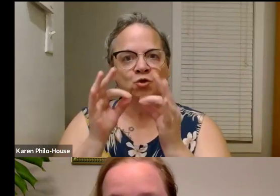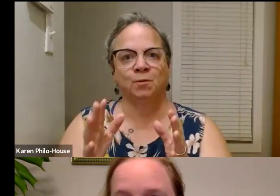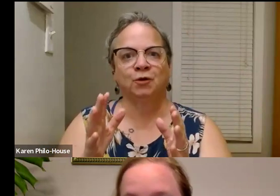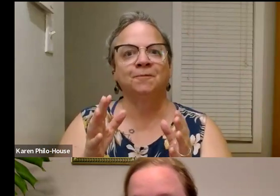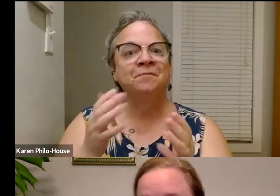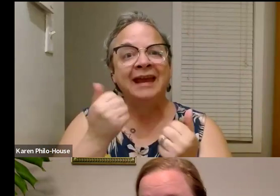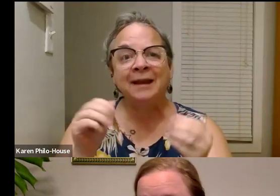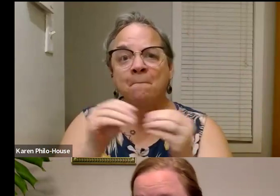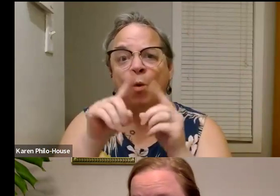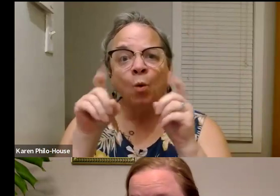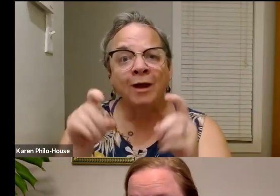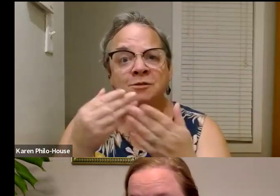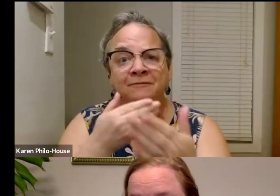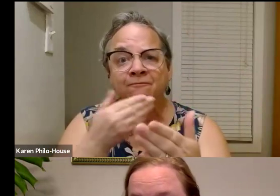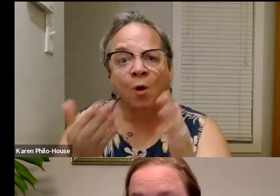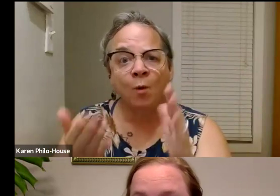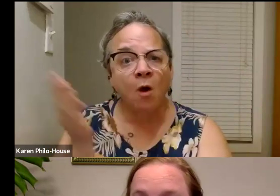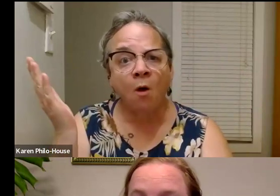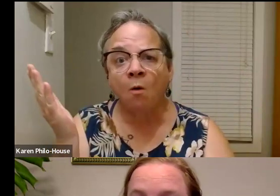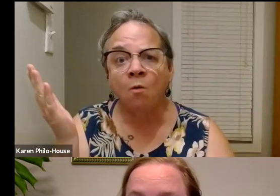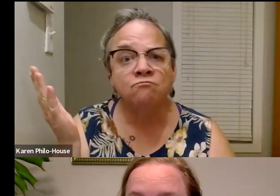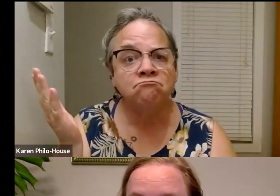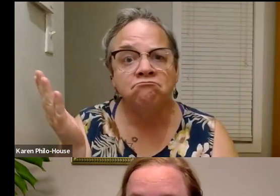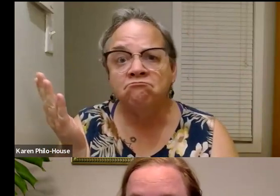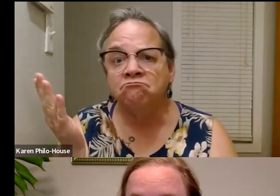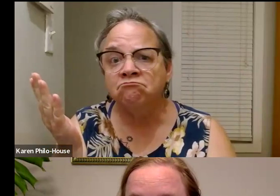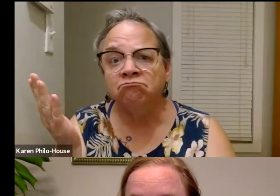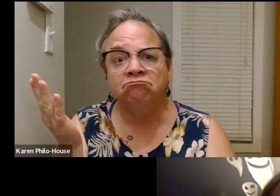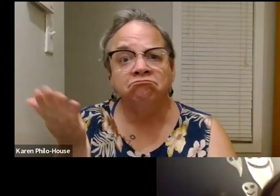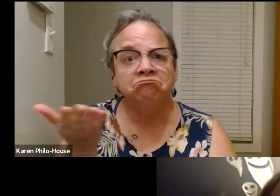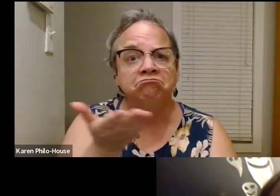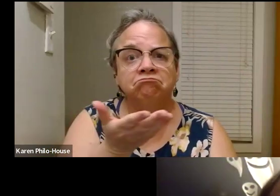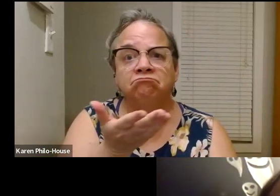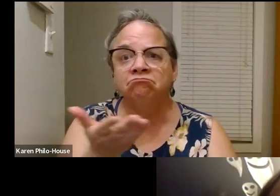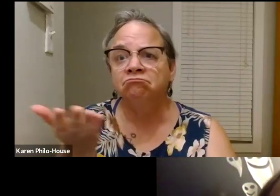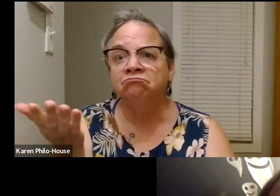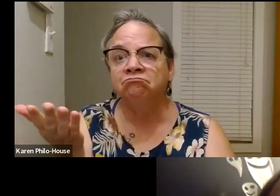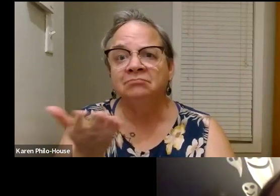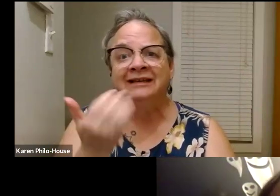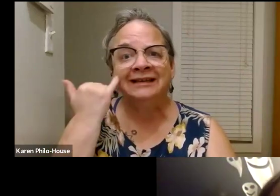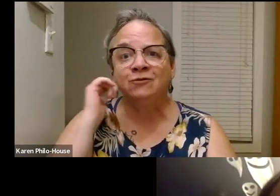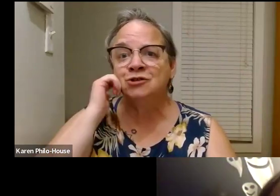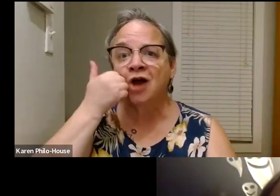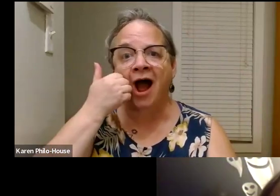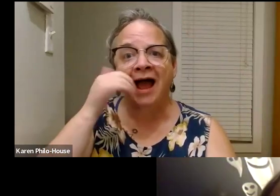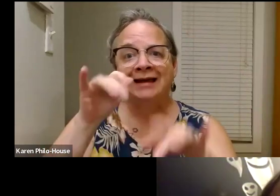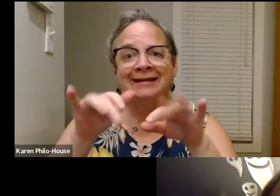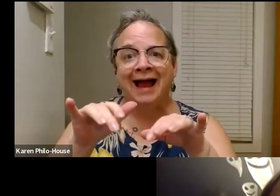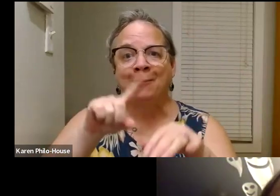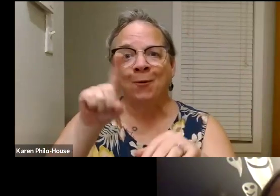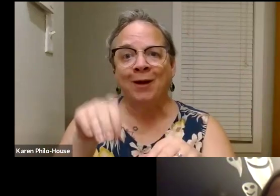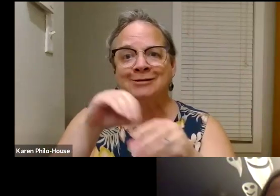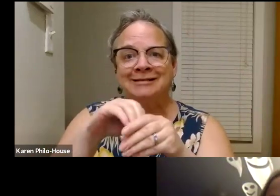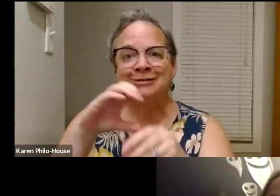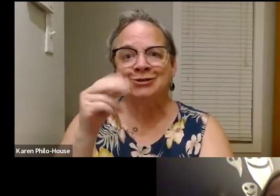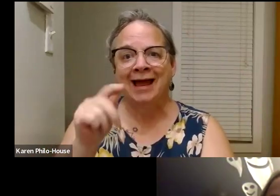Wow. Okay, so we're going to switch interpreters again. And Karen is saying, okay, well, any last minute questions then before we wrap things